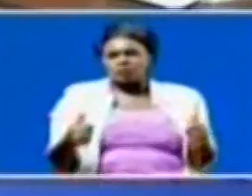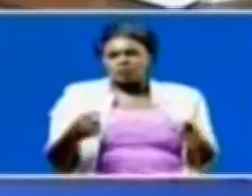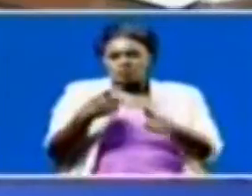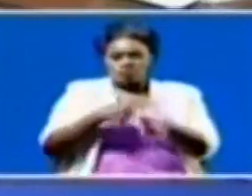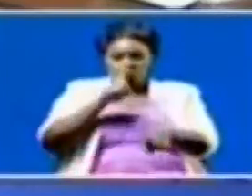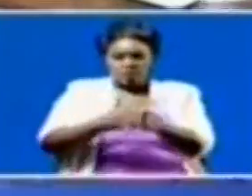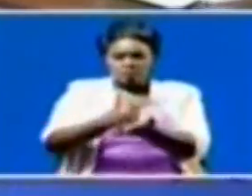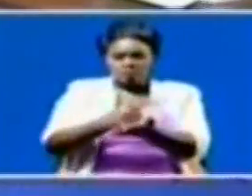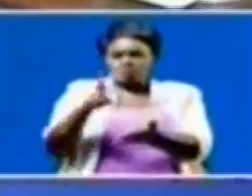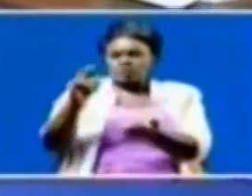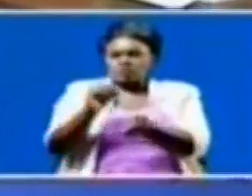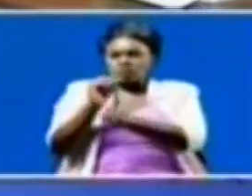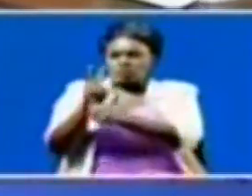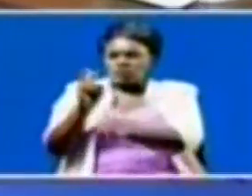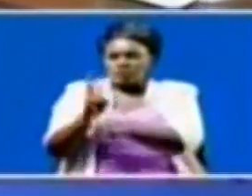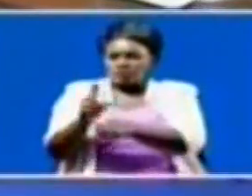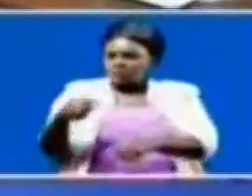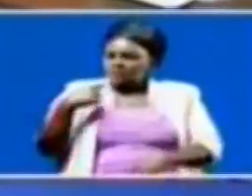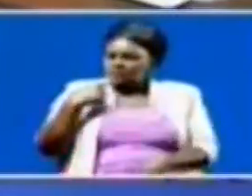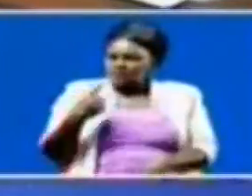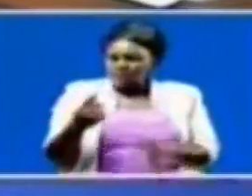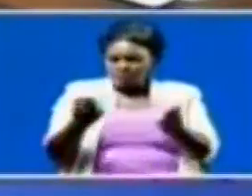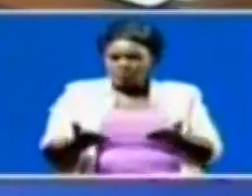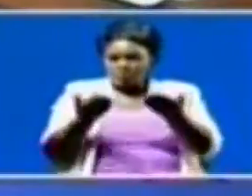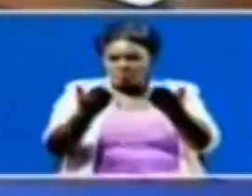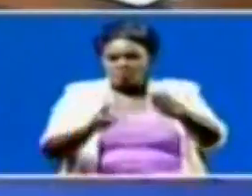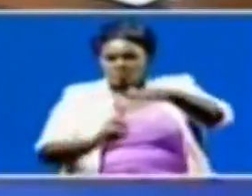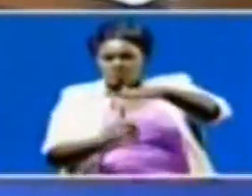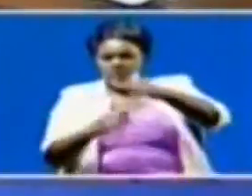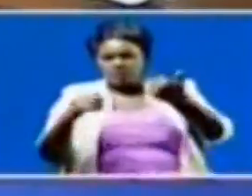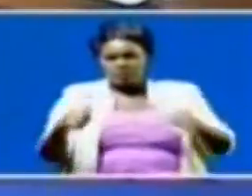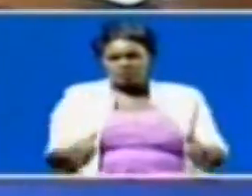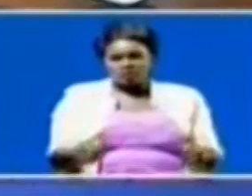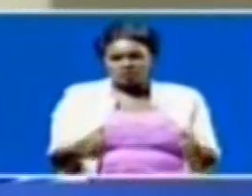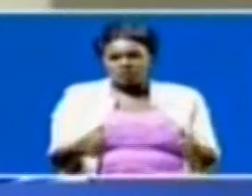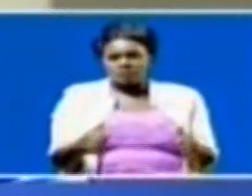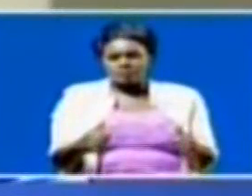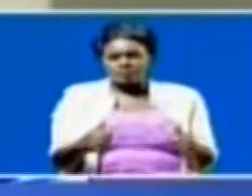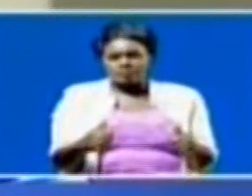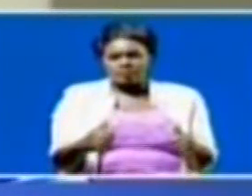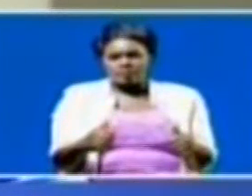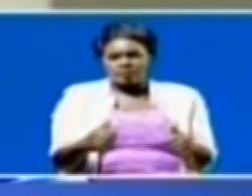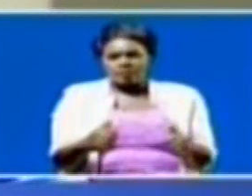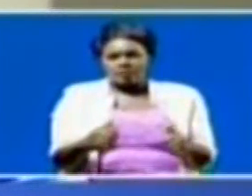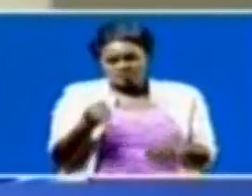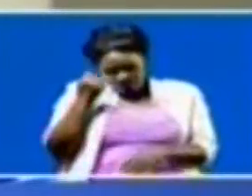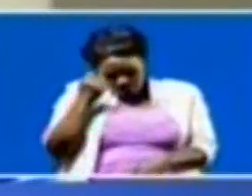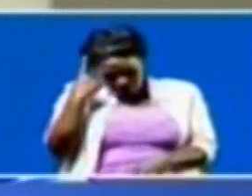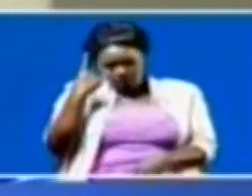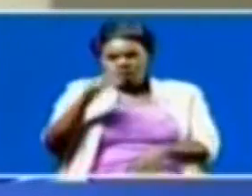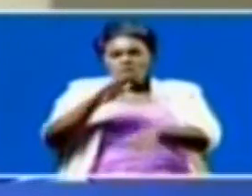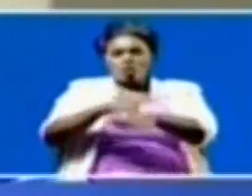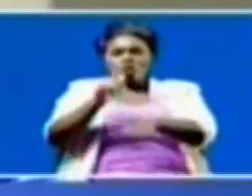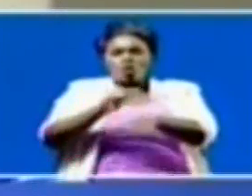in 2012. A project, he argued, had not been handed over to his ministry from the housing ministry. This should be a wake-up call to